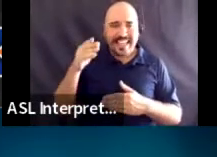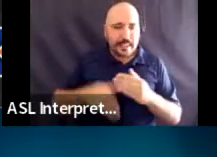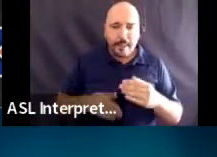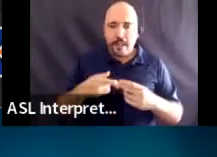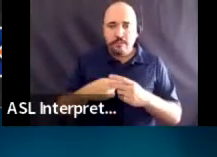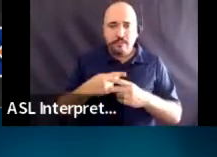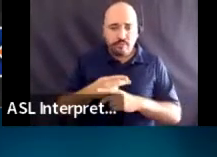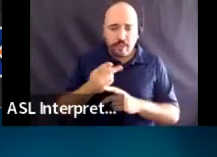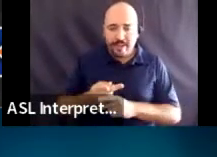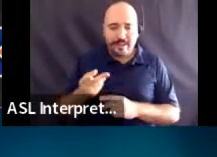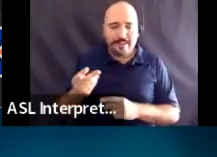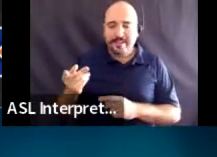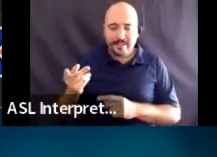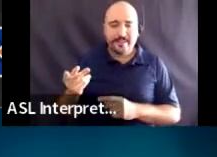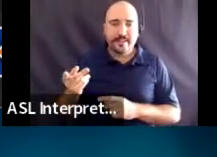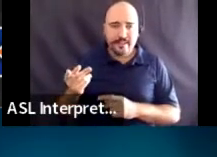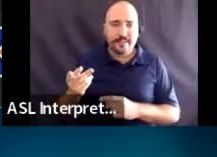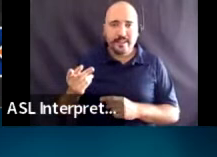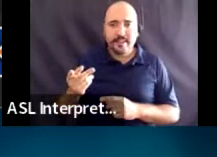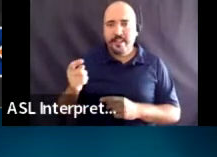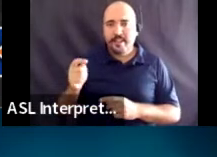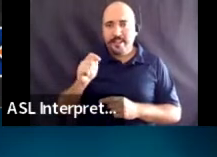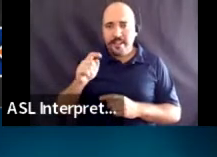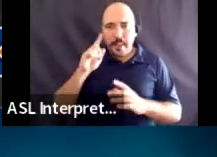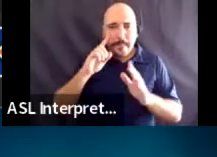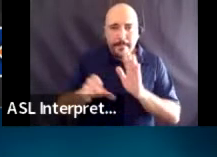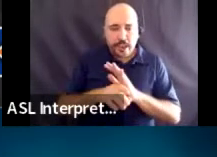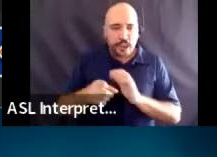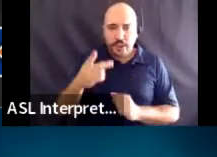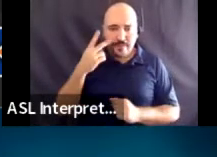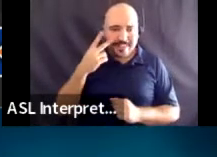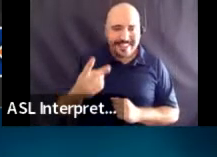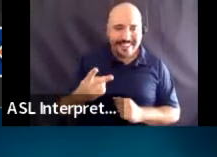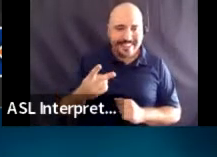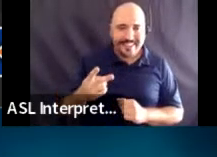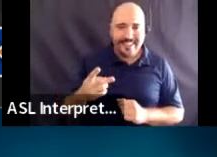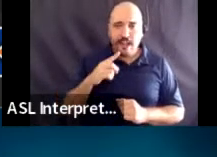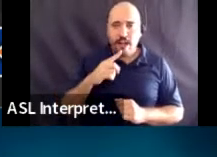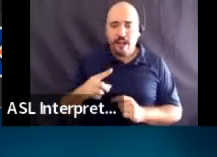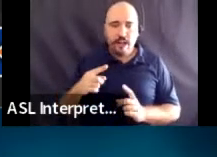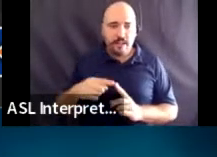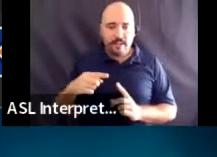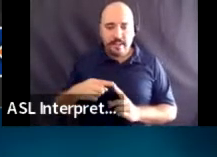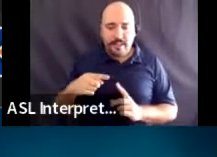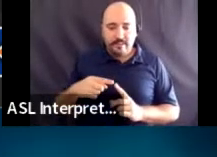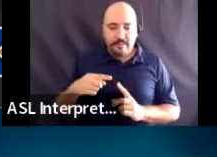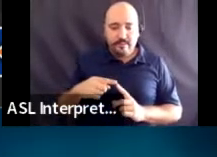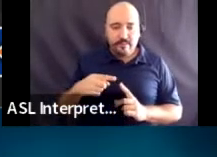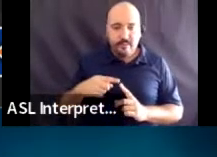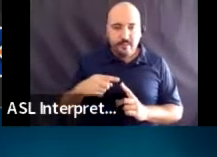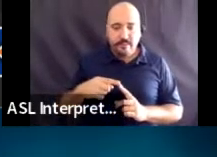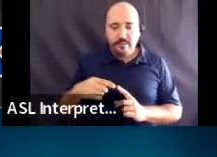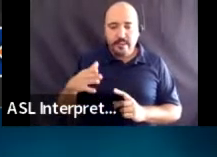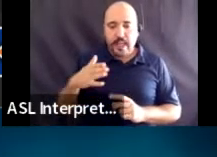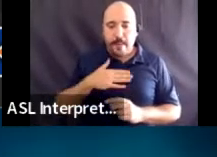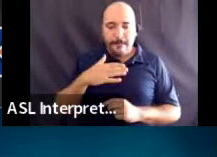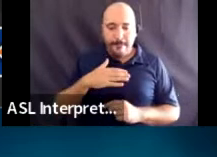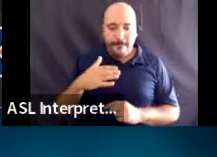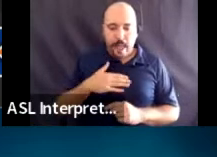good. And there's the pictures that you've seen are my code